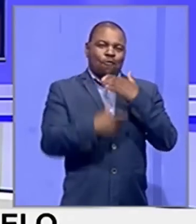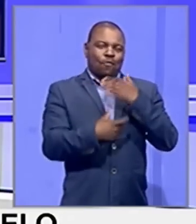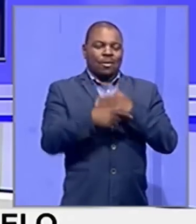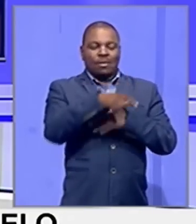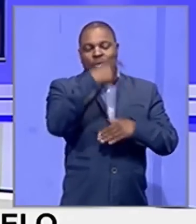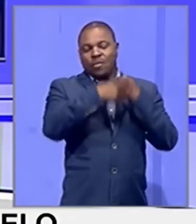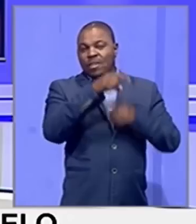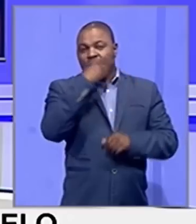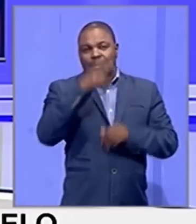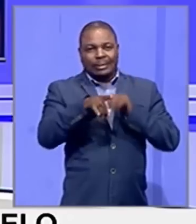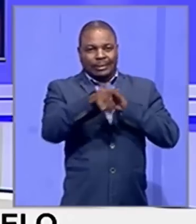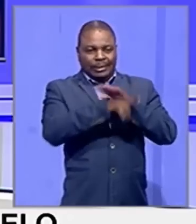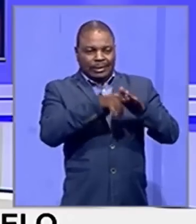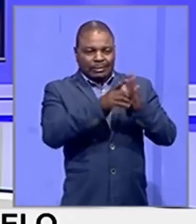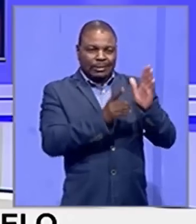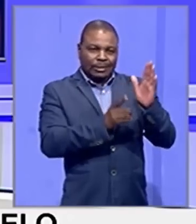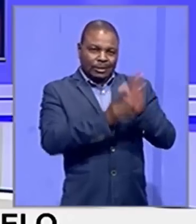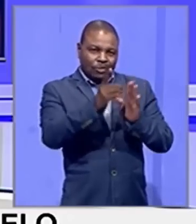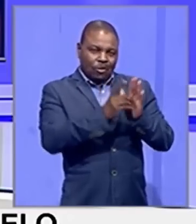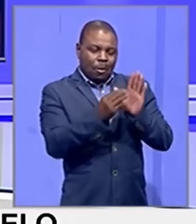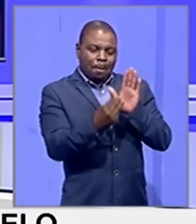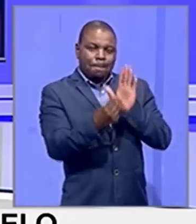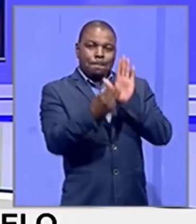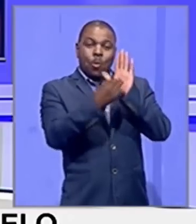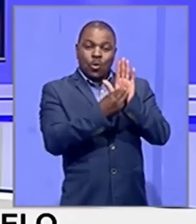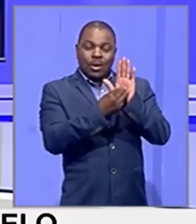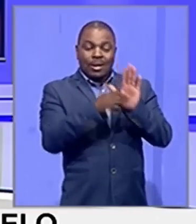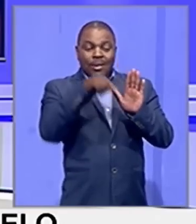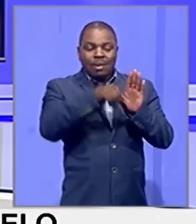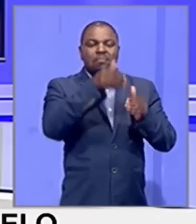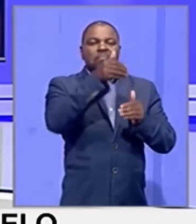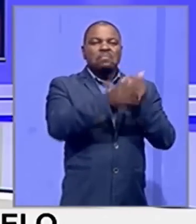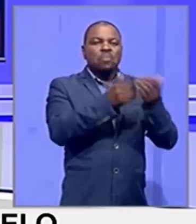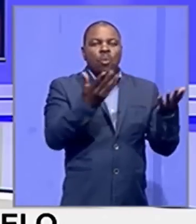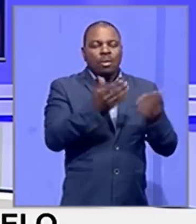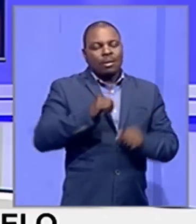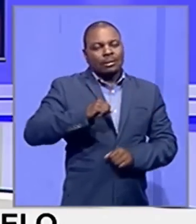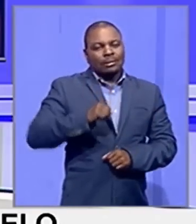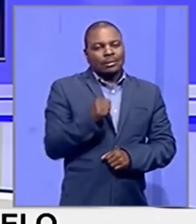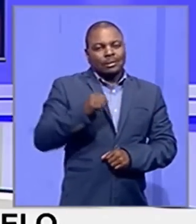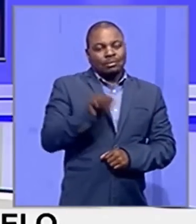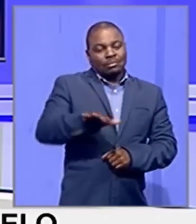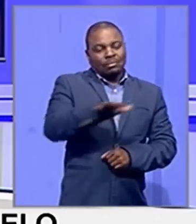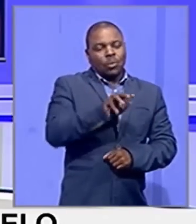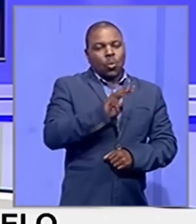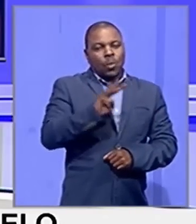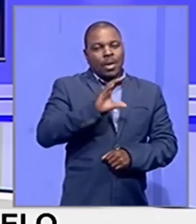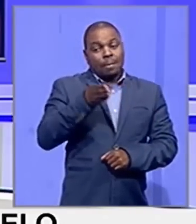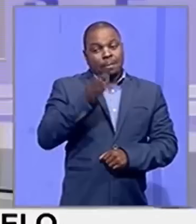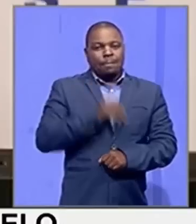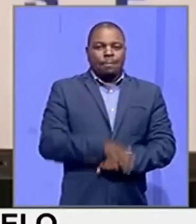ya District Development Model yeo e kgatlampanago ka Stellenbosch ka Western Cape.